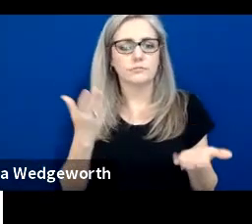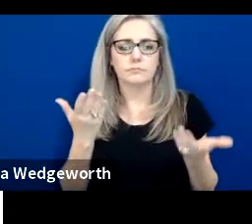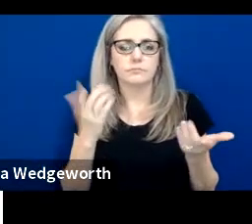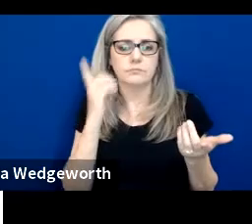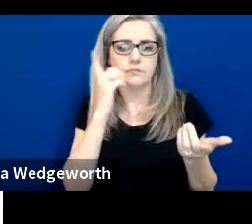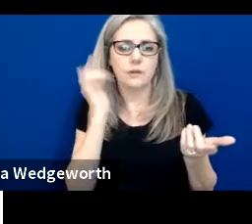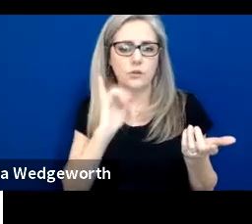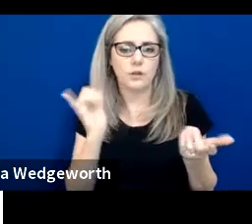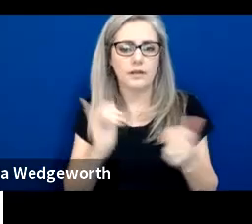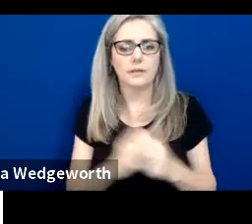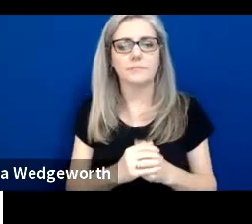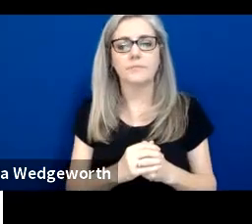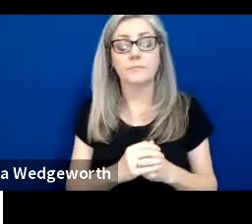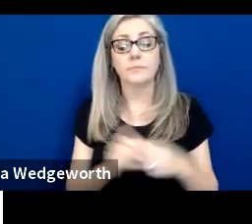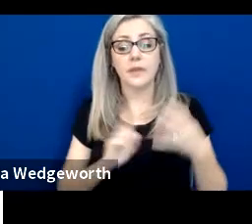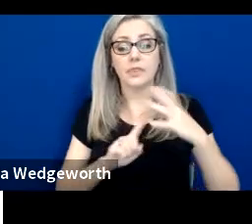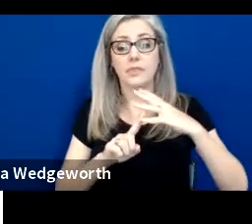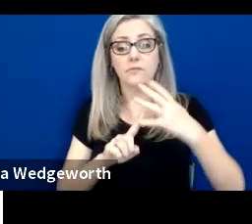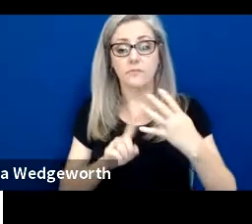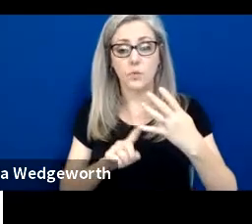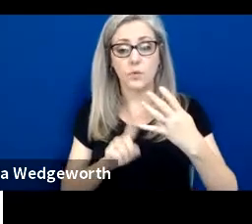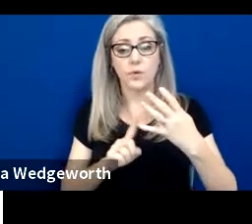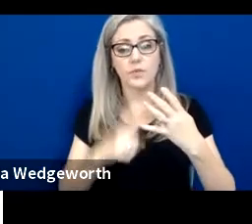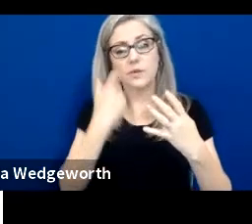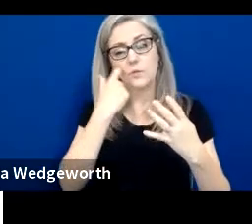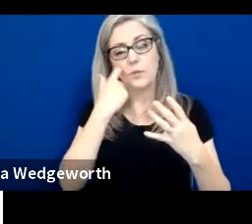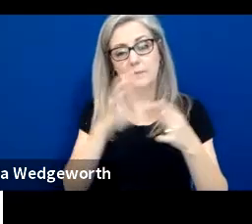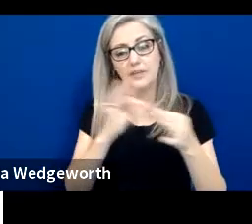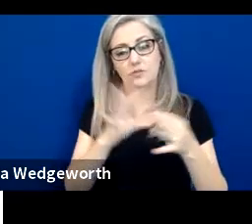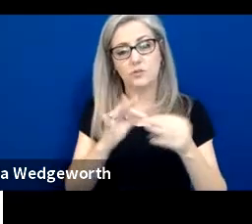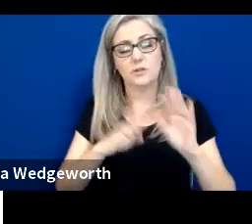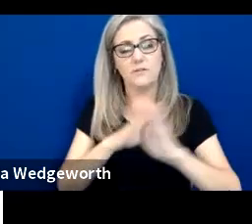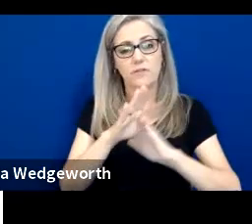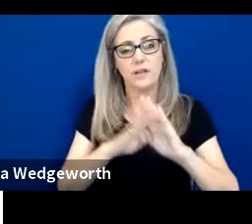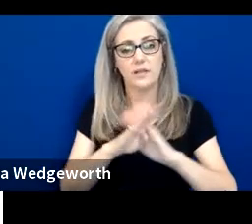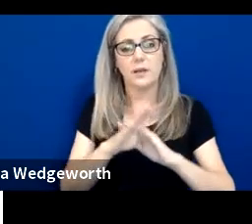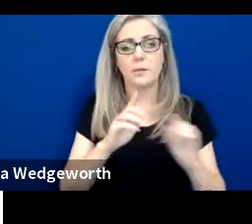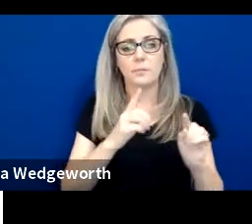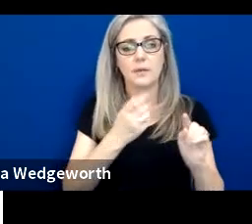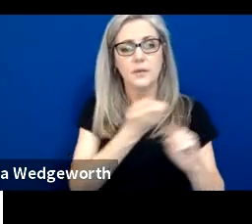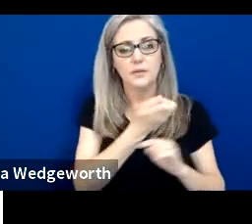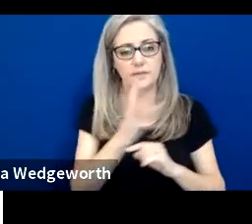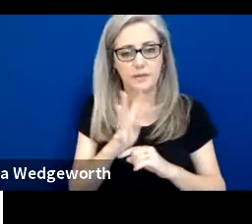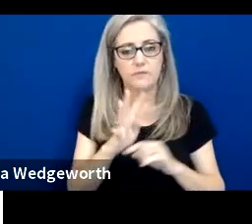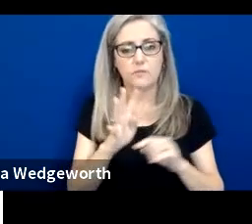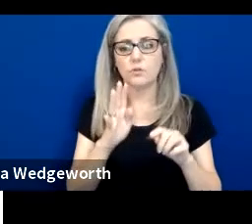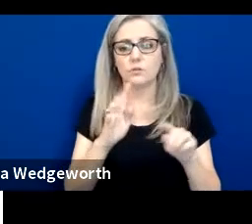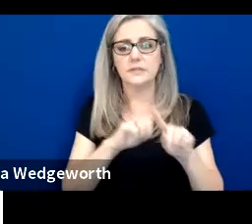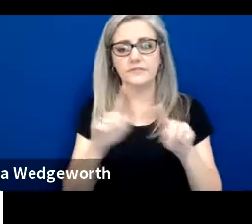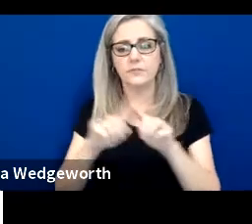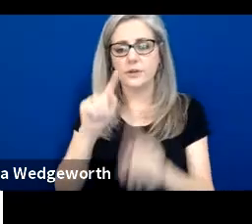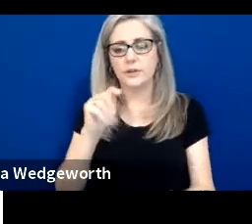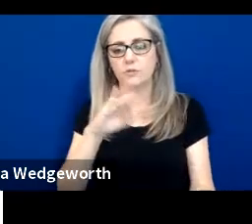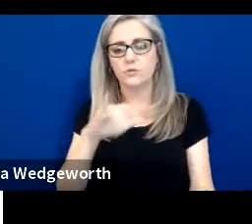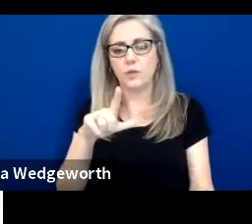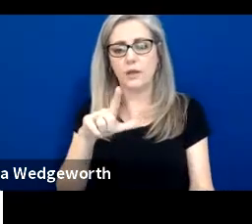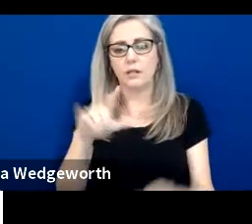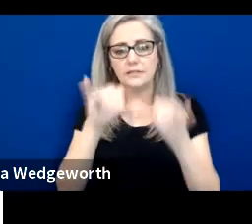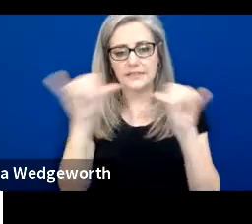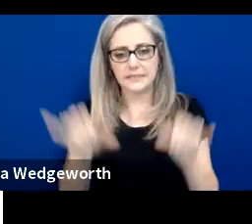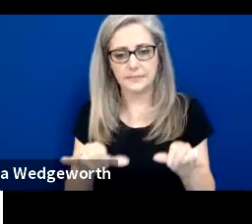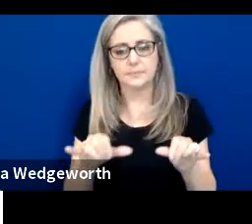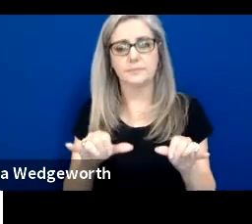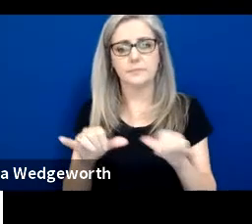take. And then, of course, as mentioned earlier, develop the multi-use trail system and make those important